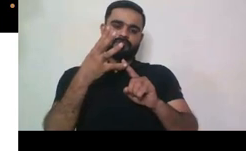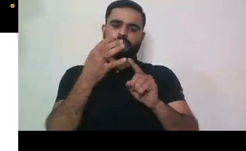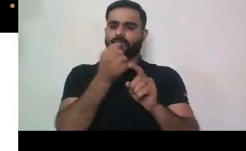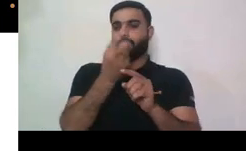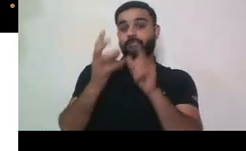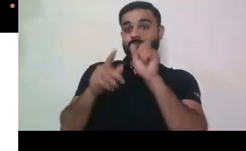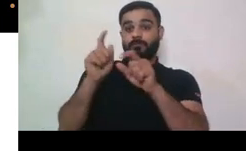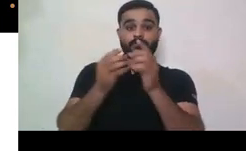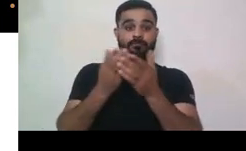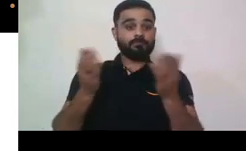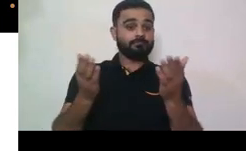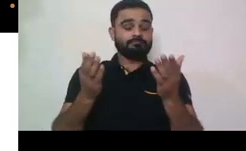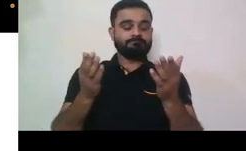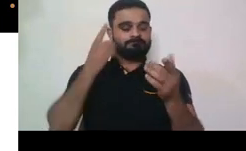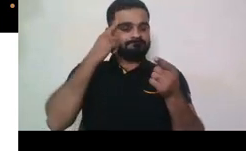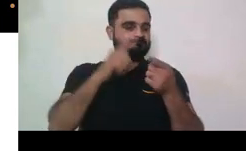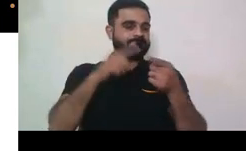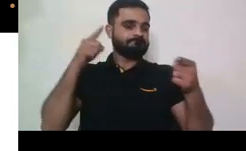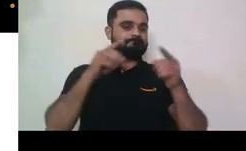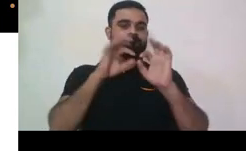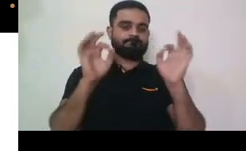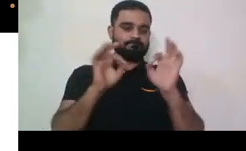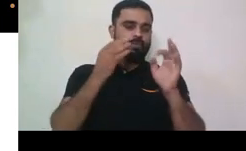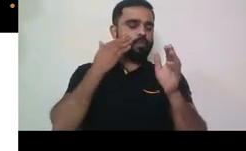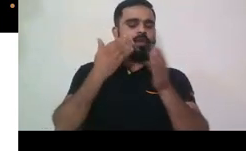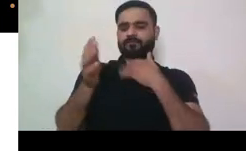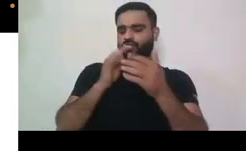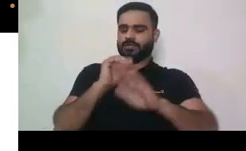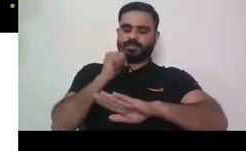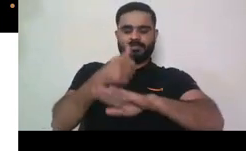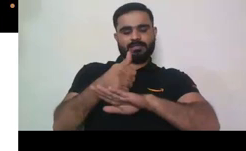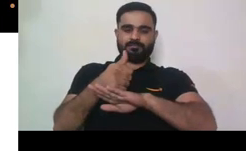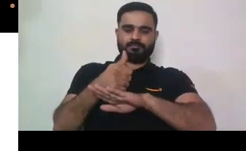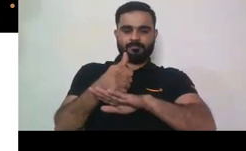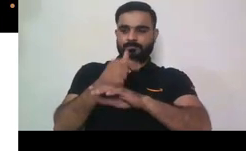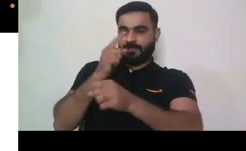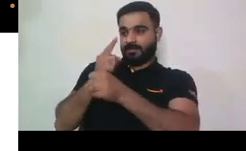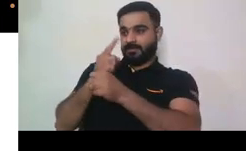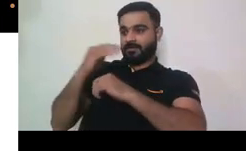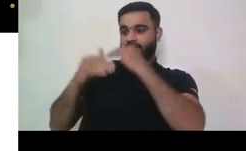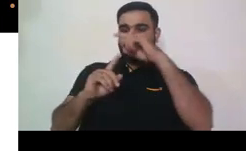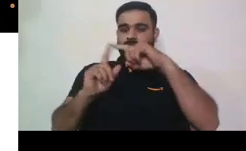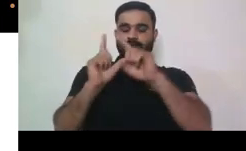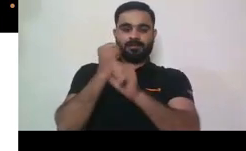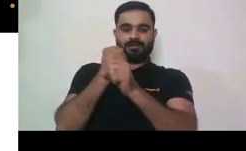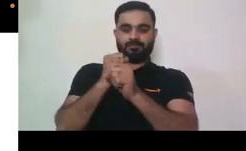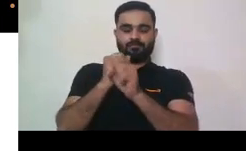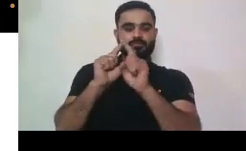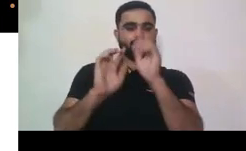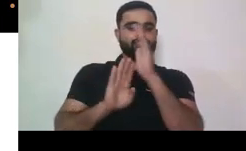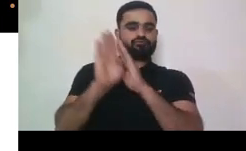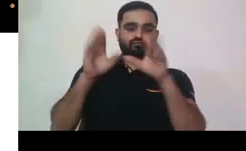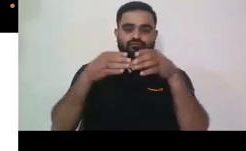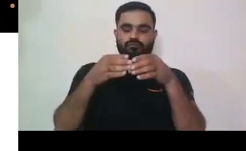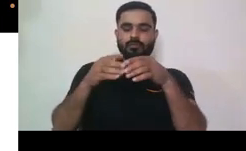most of you have disagreed with it. Whenever we are establishing a teacher development group, we should invite all the